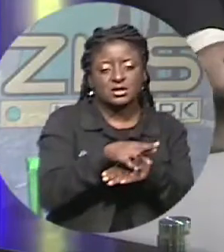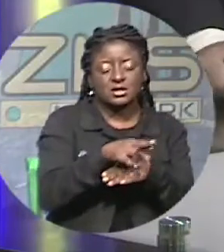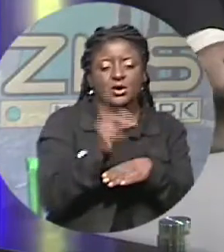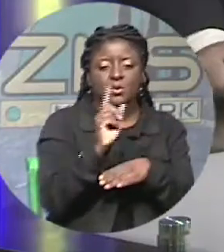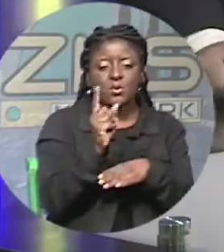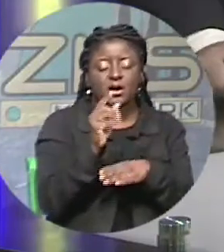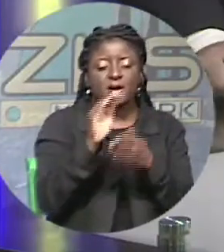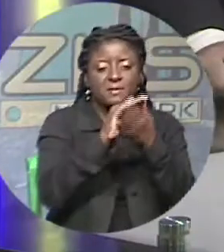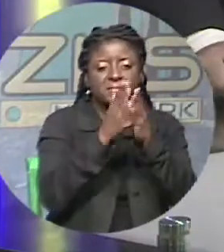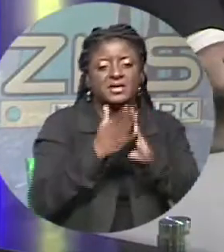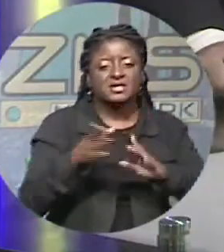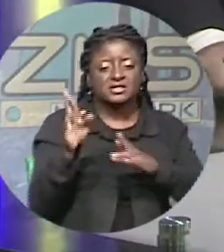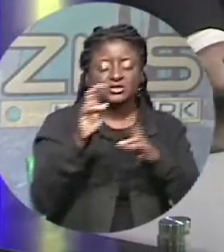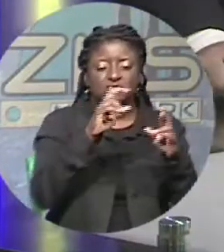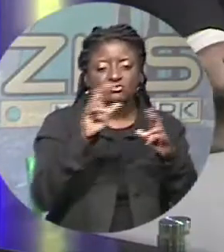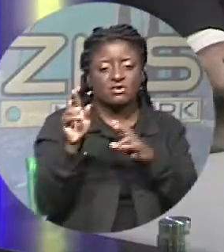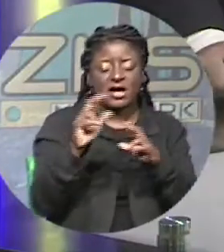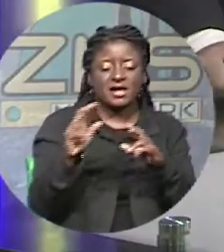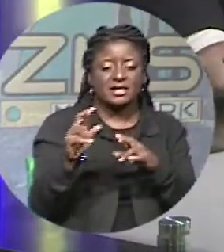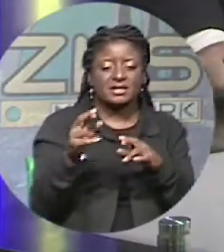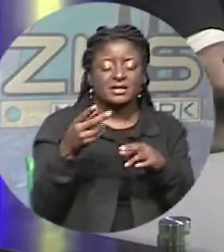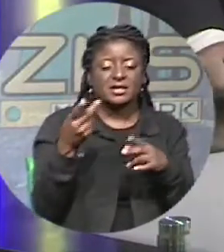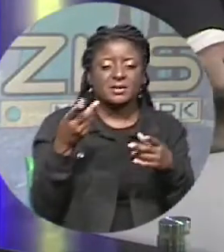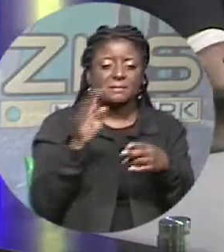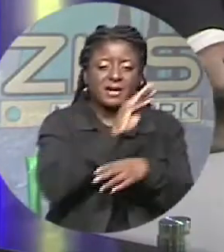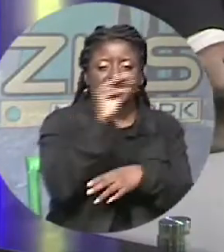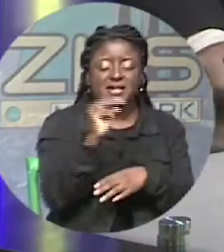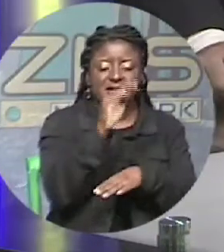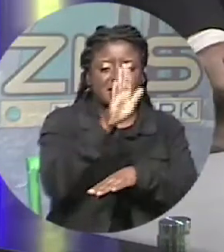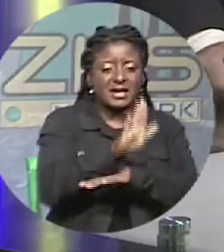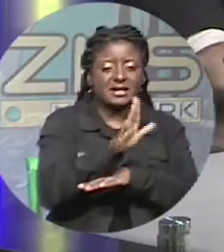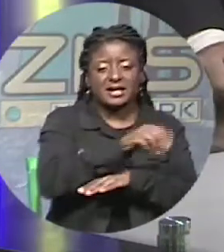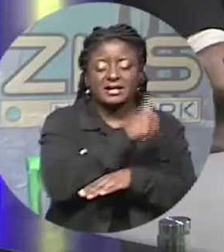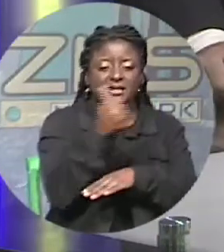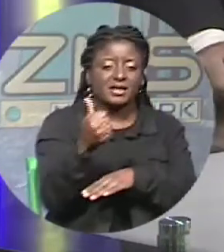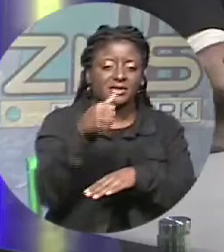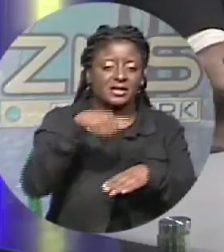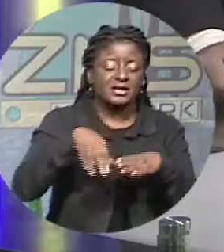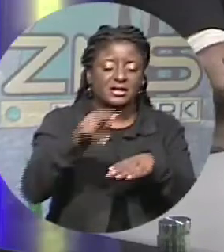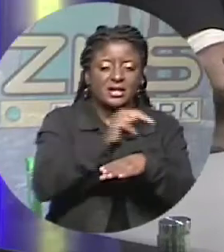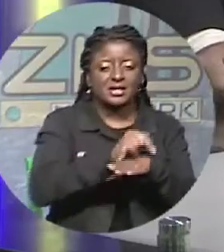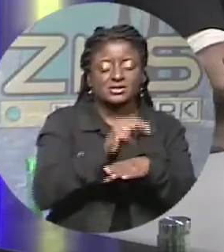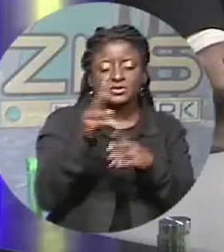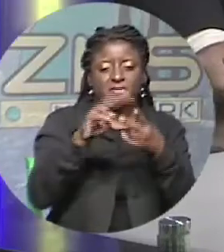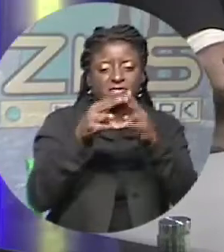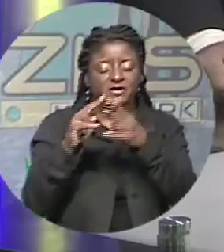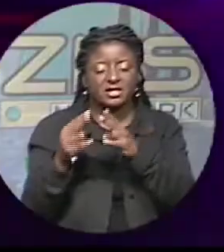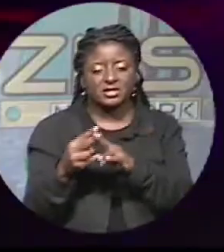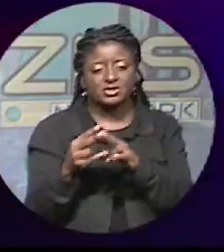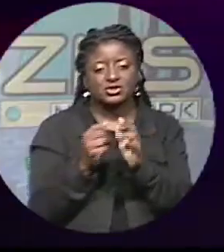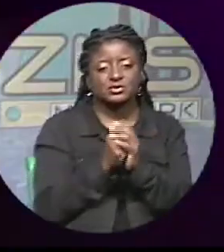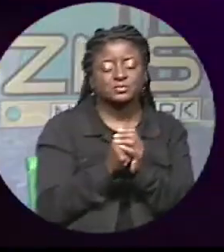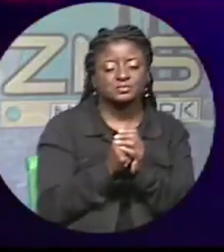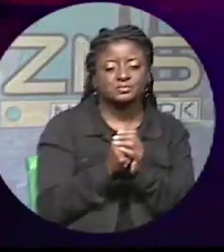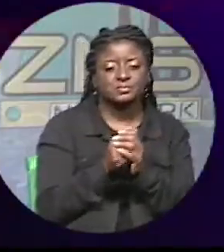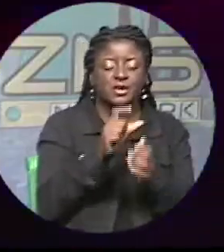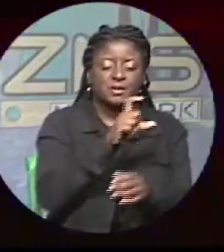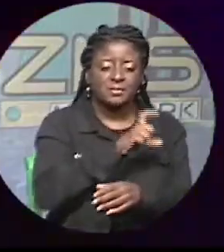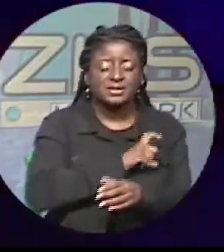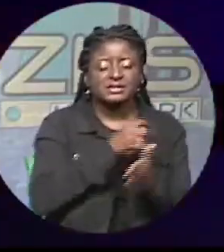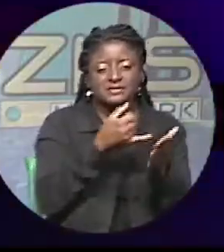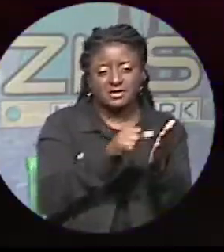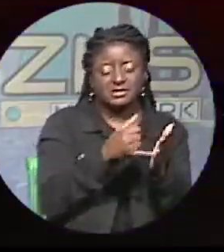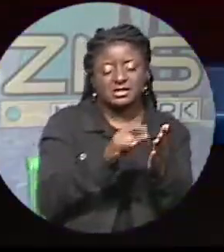held Monday night, and the other in Nassau Village. Jared Higgs covered both scenes last night. Police